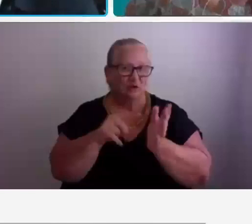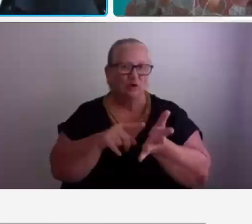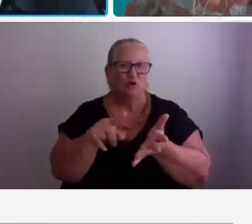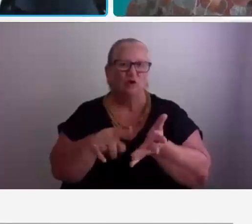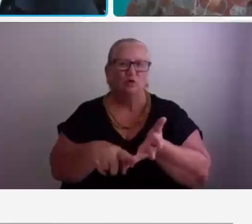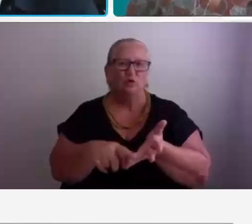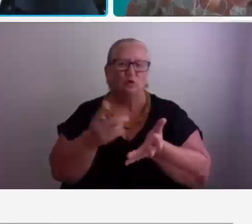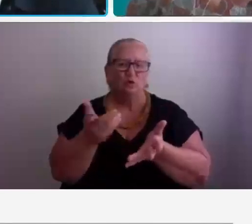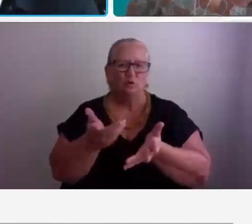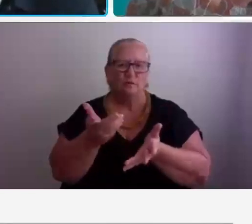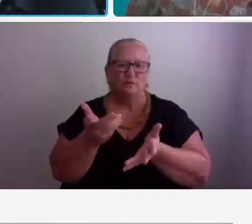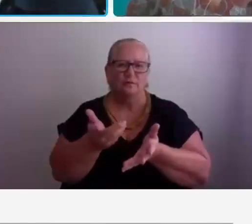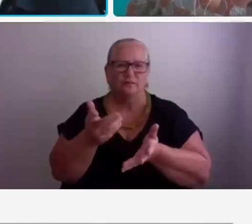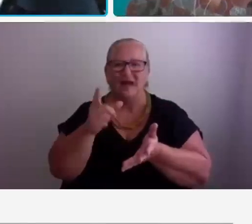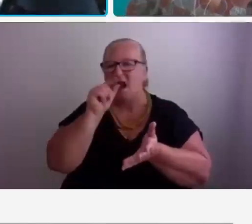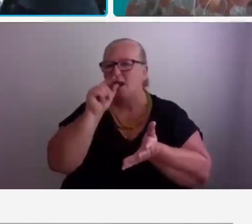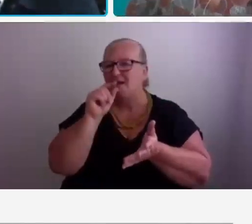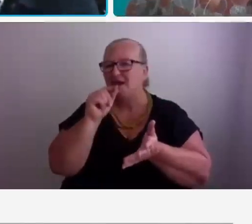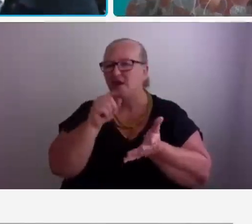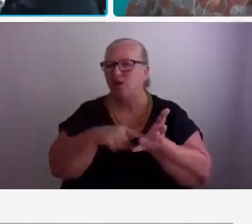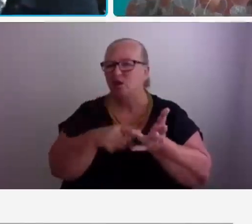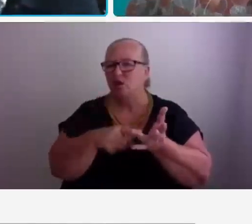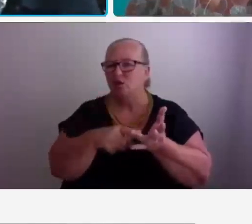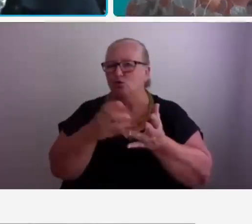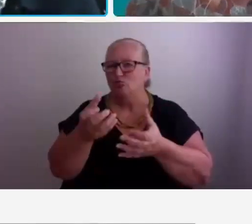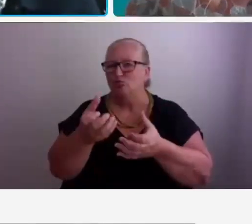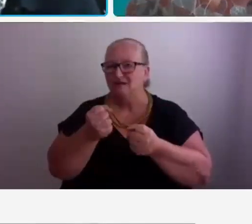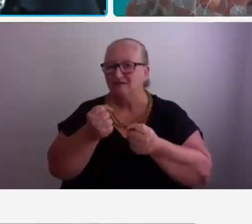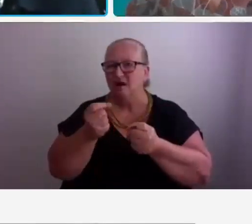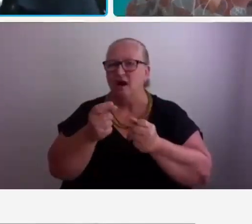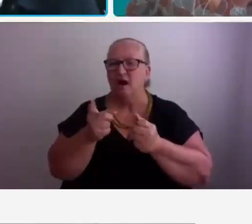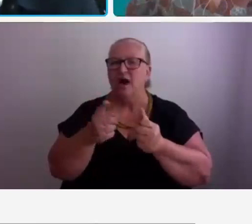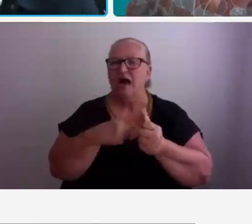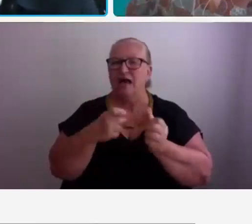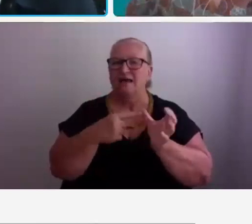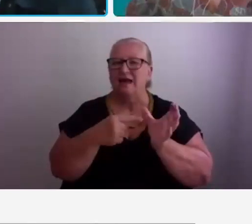like they do with eligibility to receive residential aged care, ACATs will assess